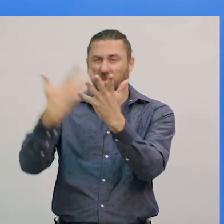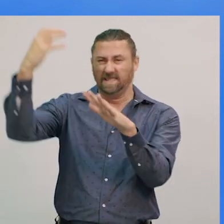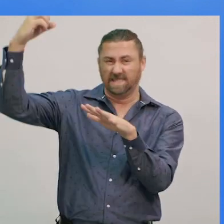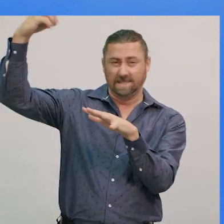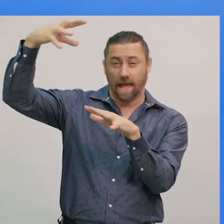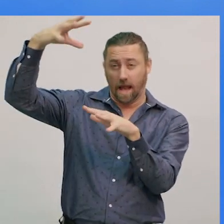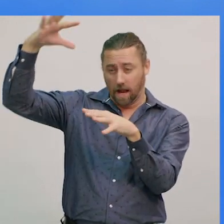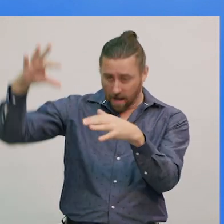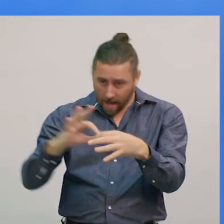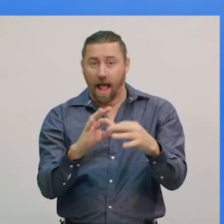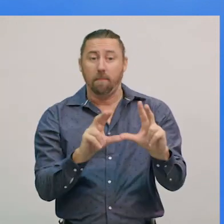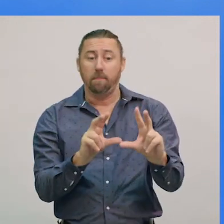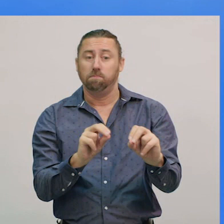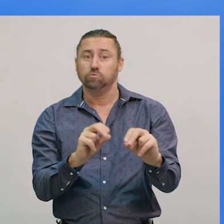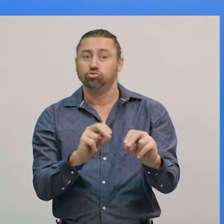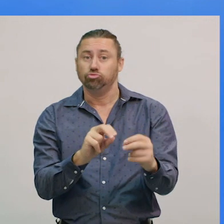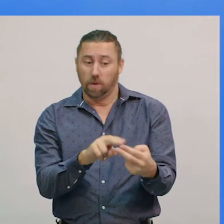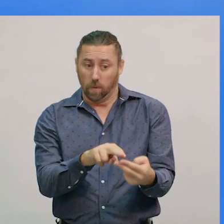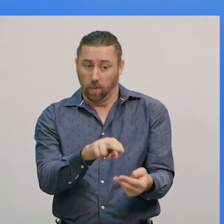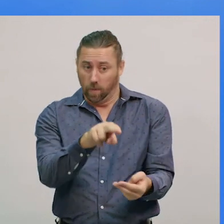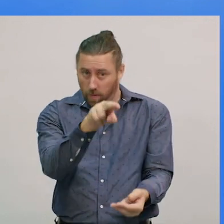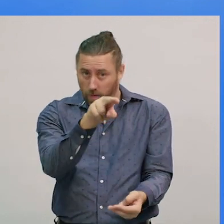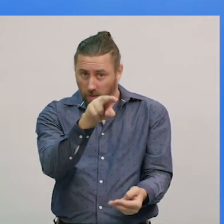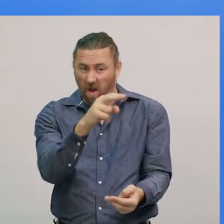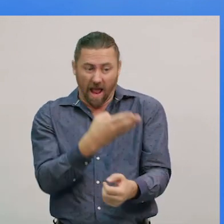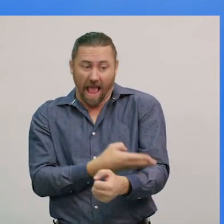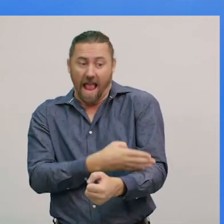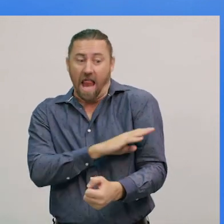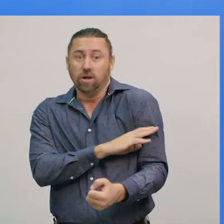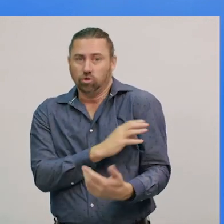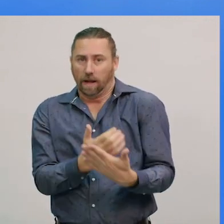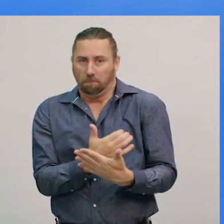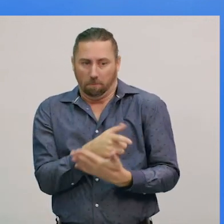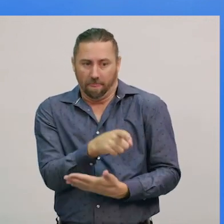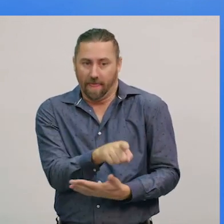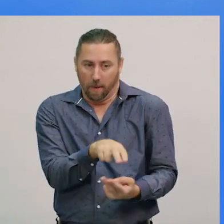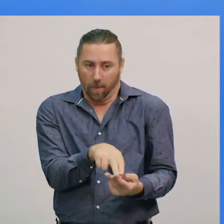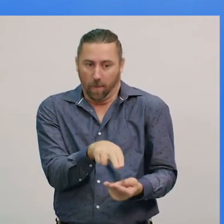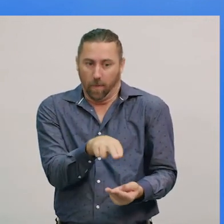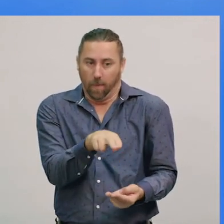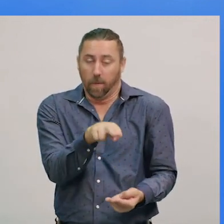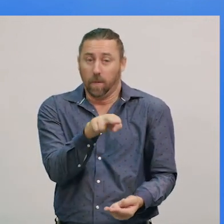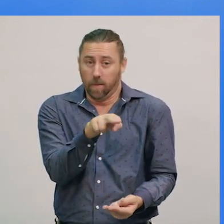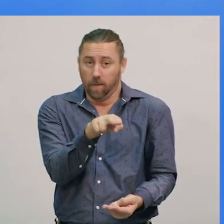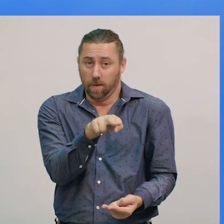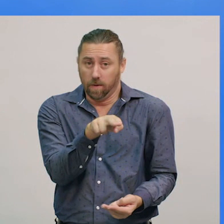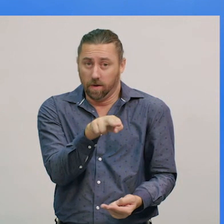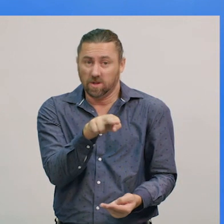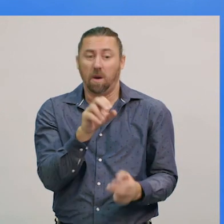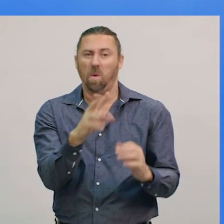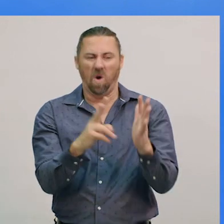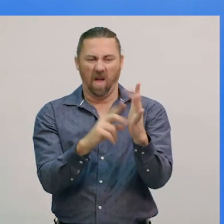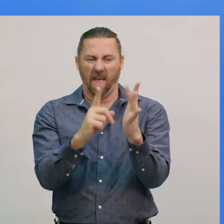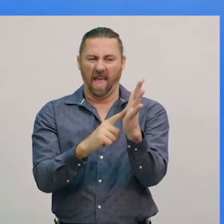energy hooked up to batteries so the energy can be stored. The system is centrally located